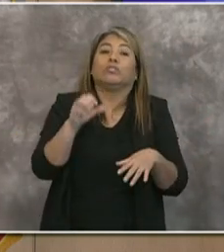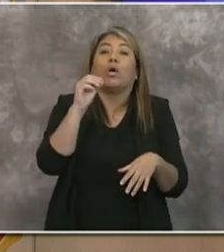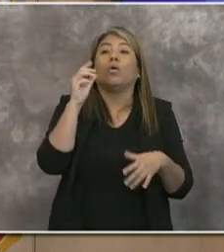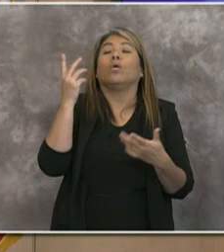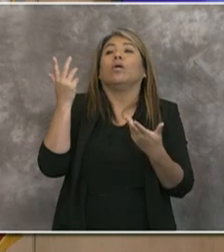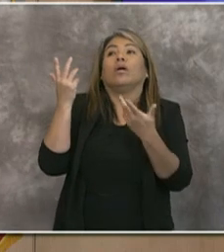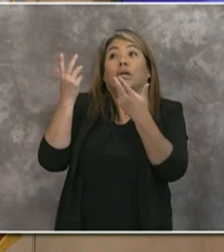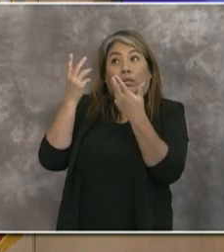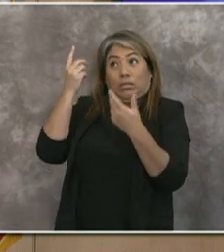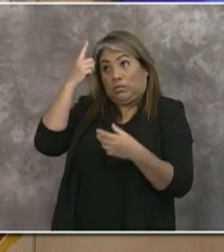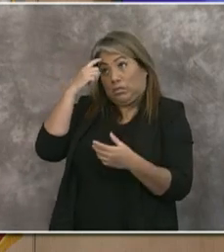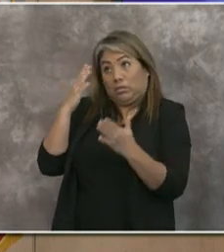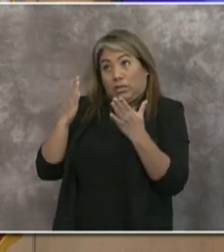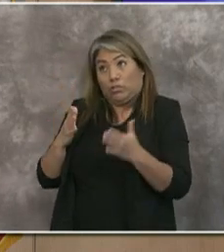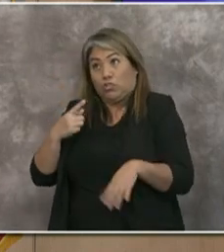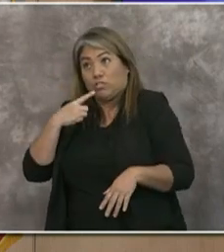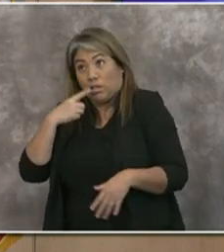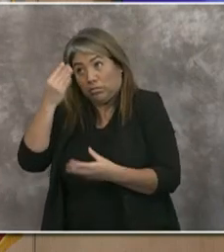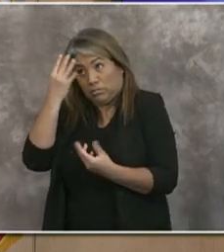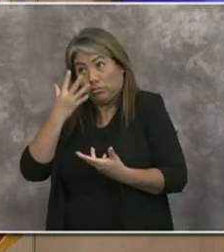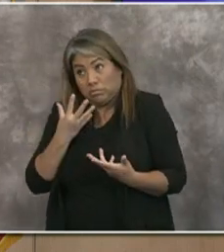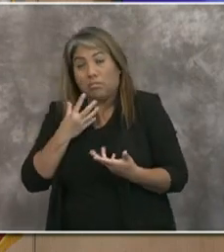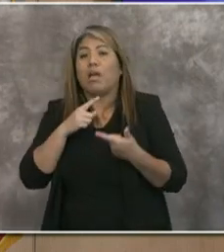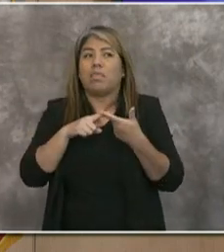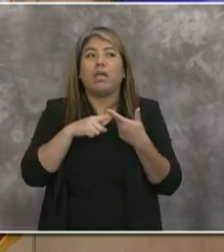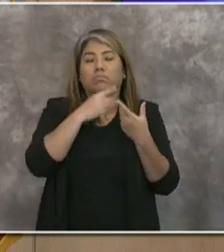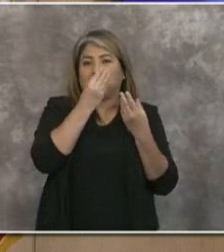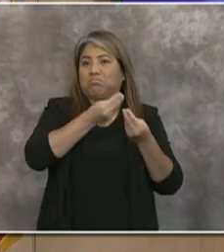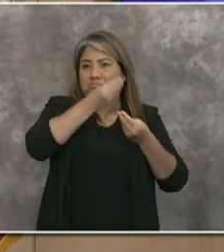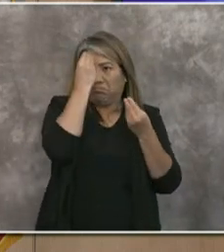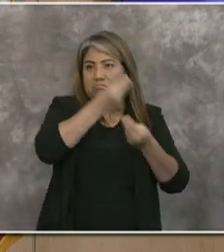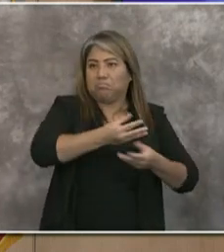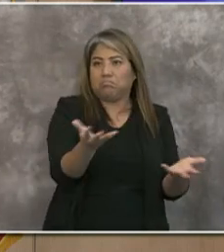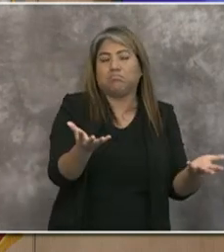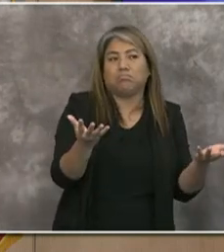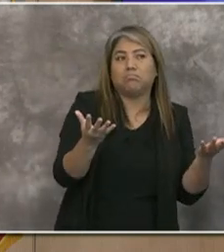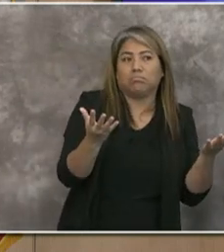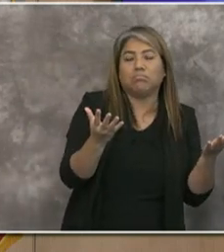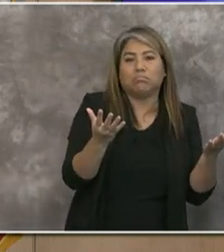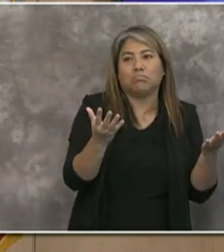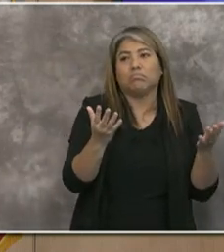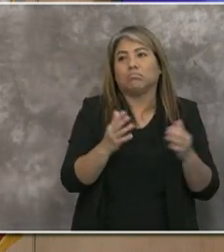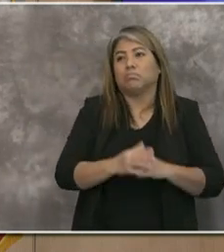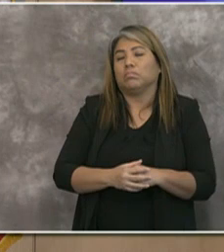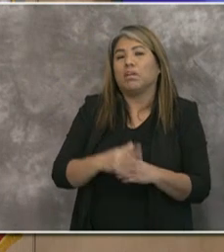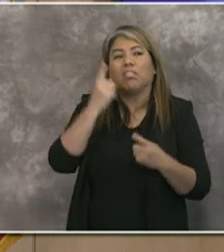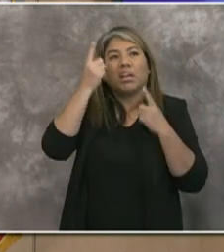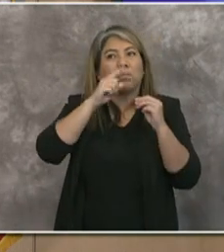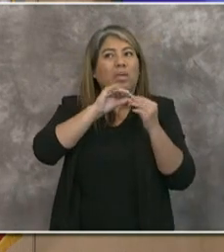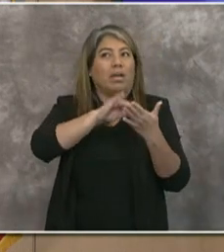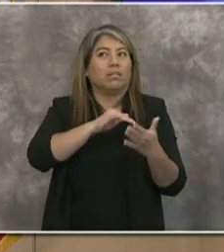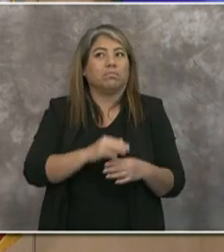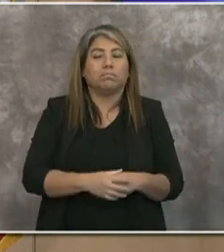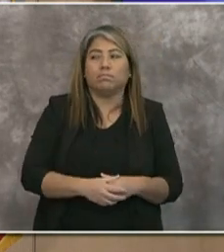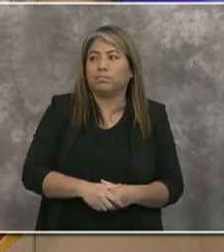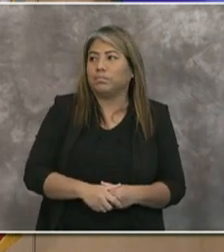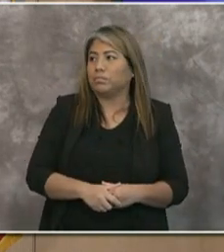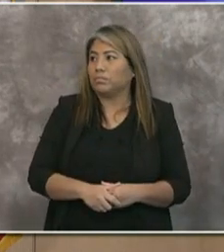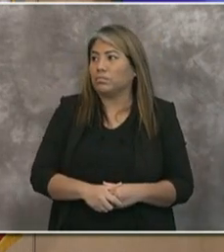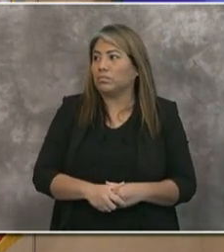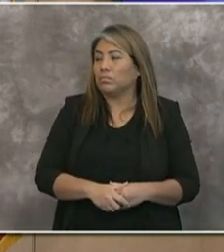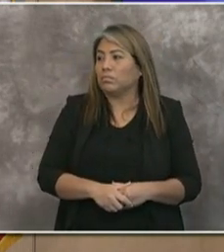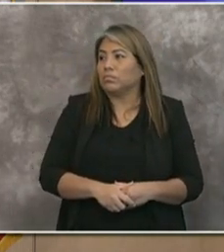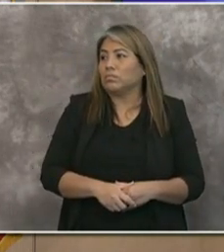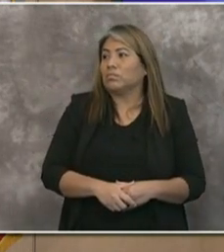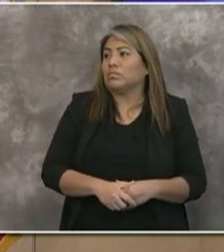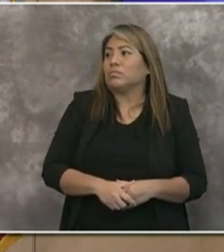that posture, or as the state gives counties the ability on their own to move out of that posture, then we'll consider at that point. Supervisor Fletcher, I'm going to